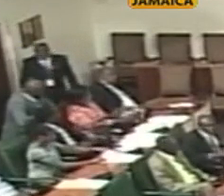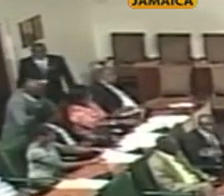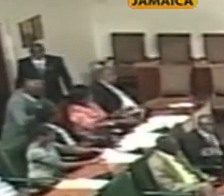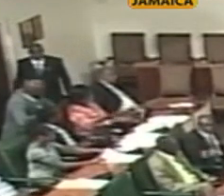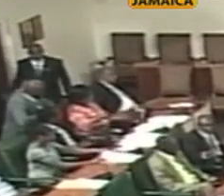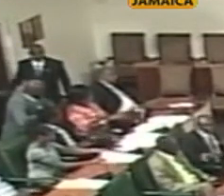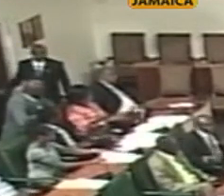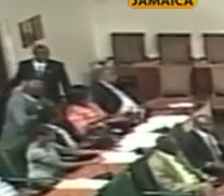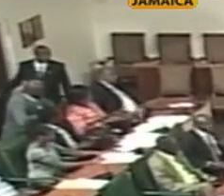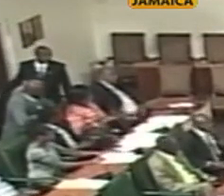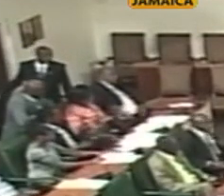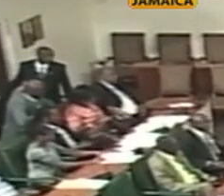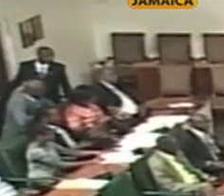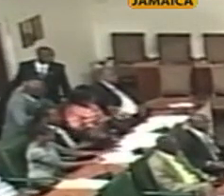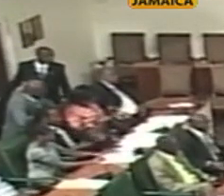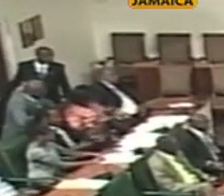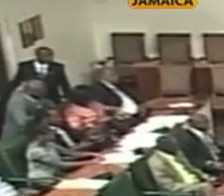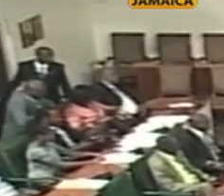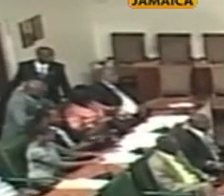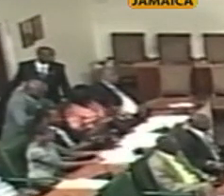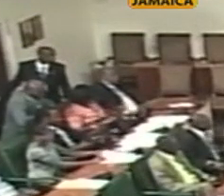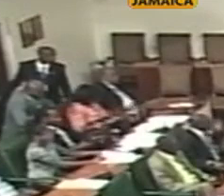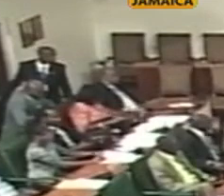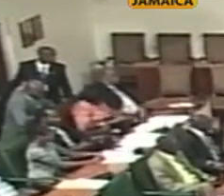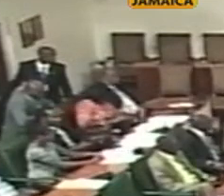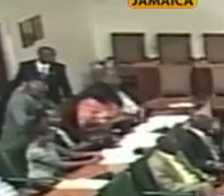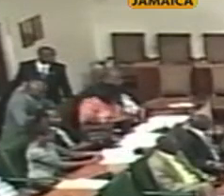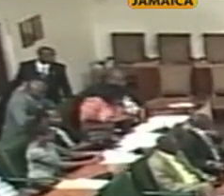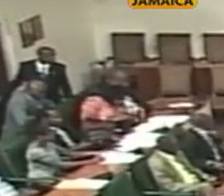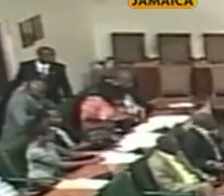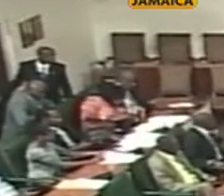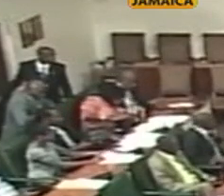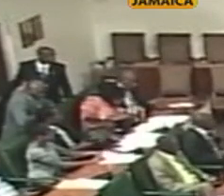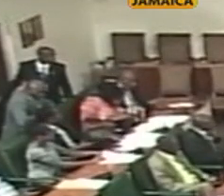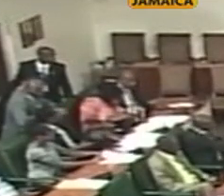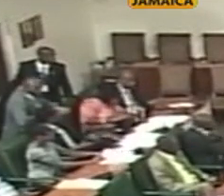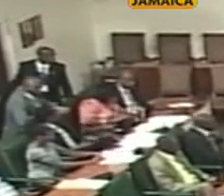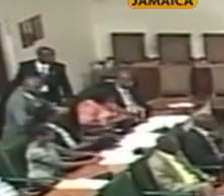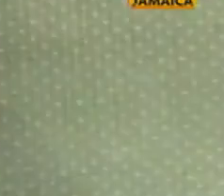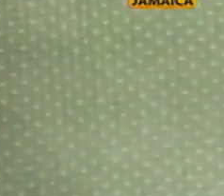The motion is that the House be now adjourned.